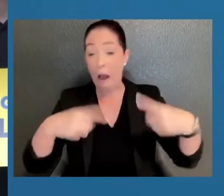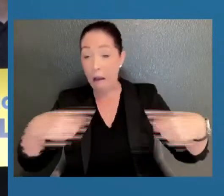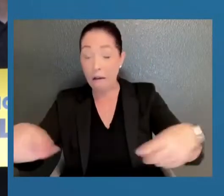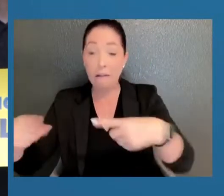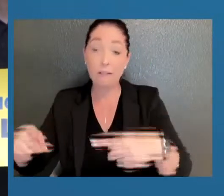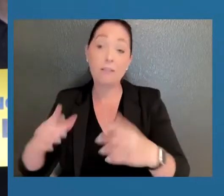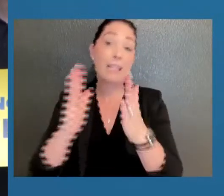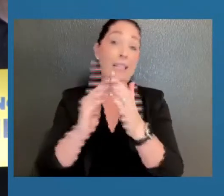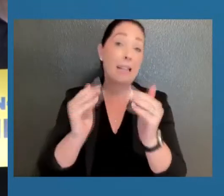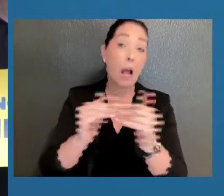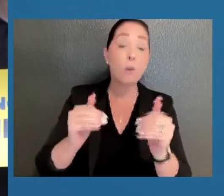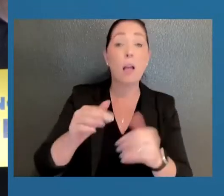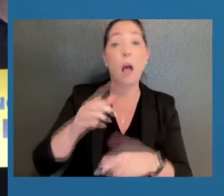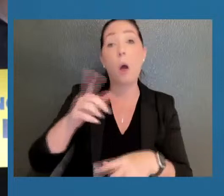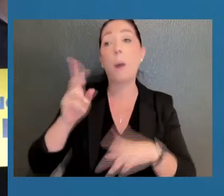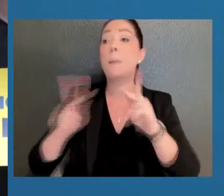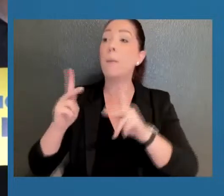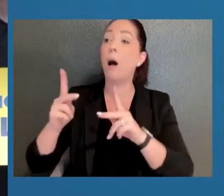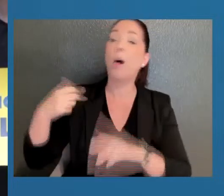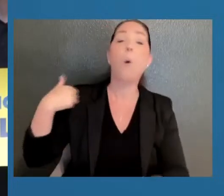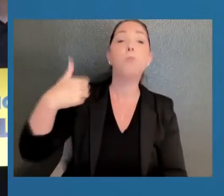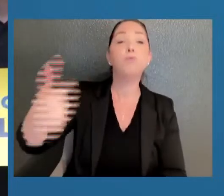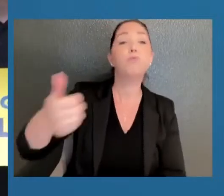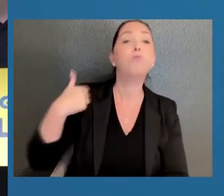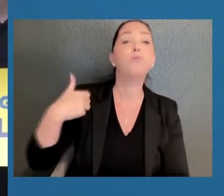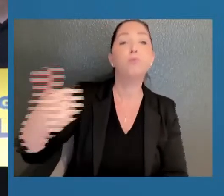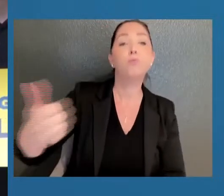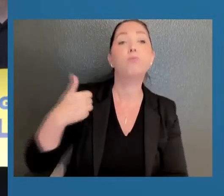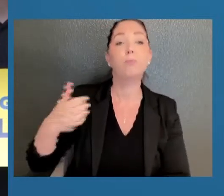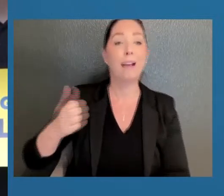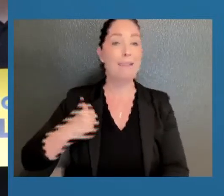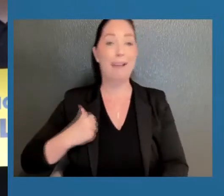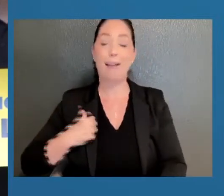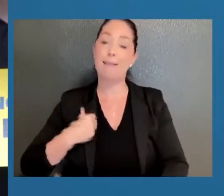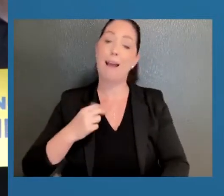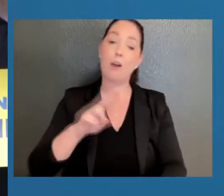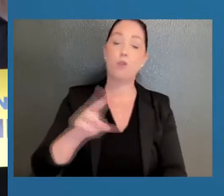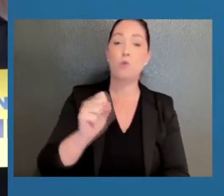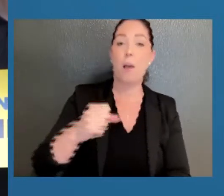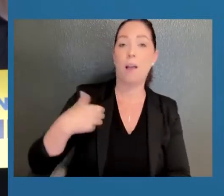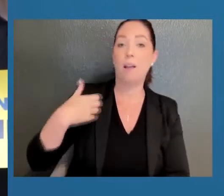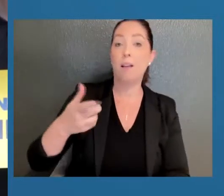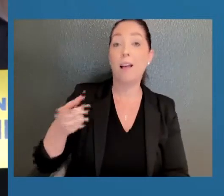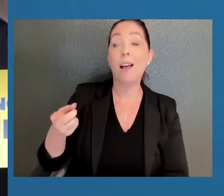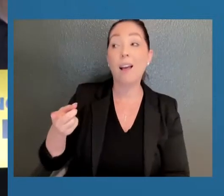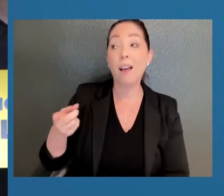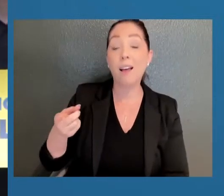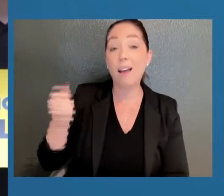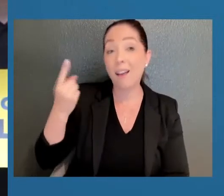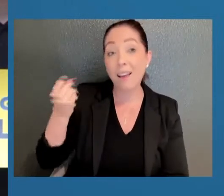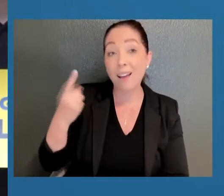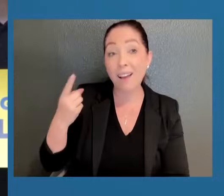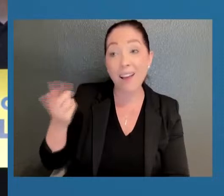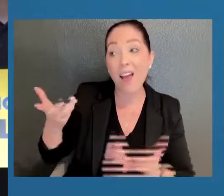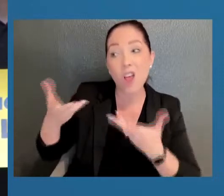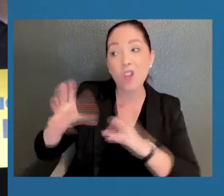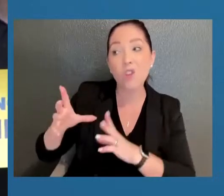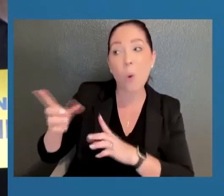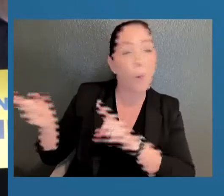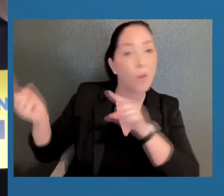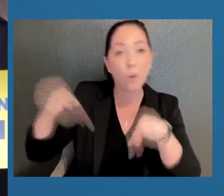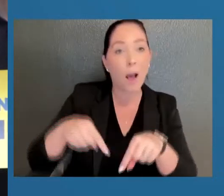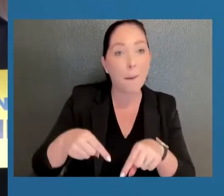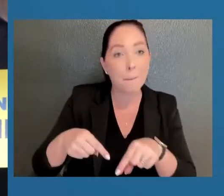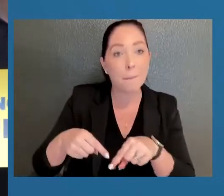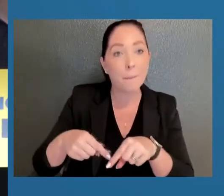ease coming over from Canada. Guess what, my friends? They don't want to come anymore because they've been insulted, disrespected